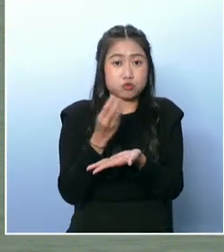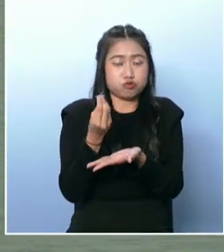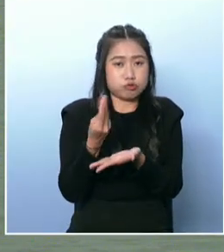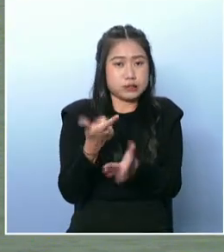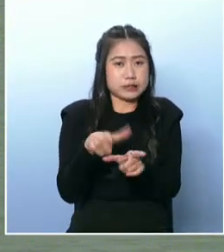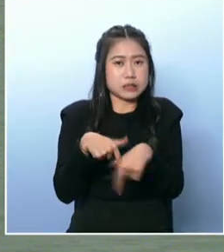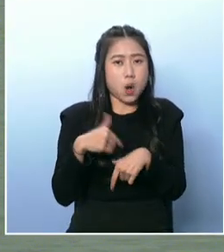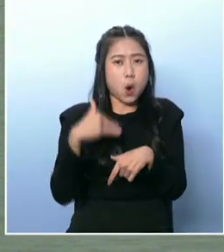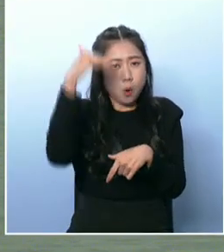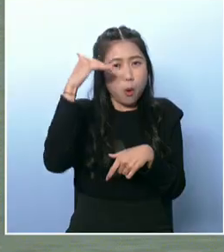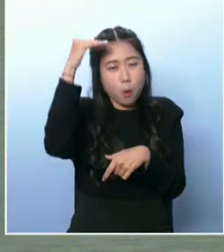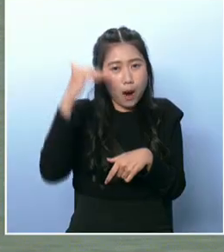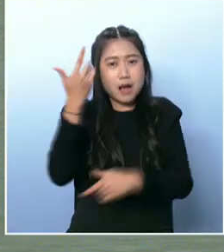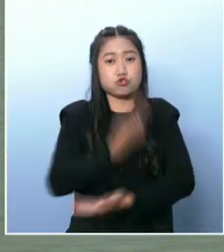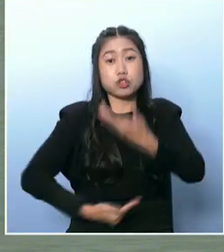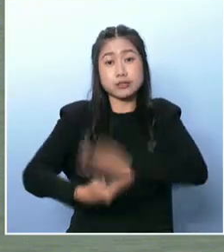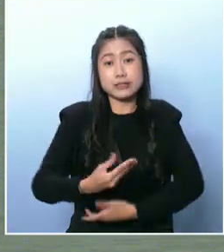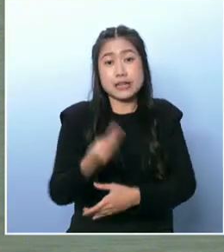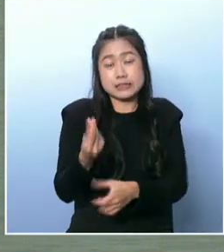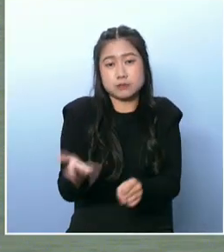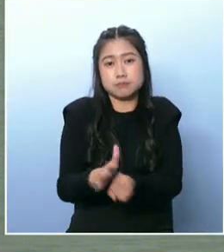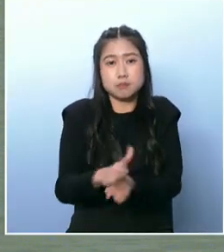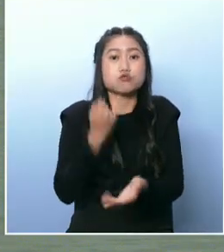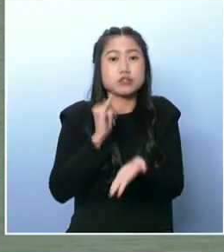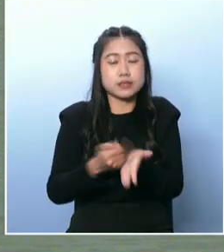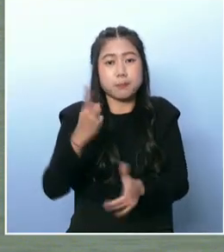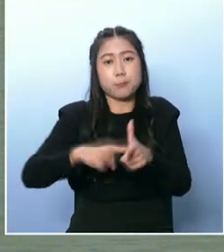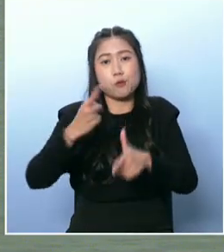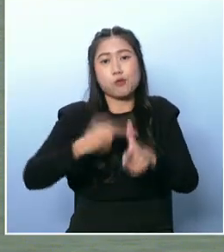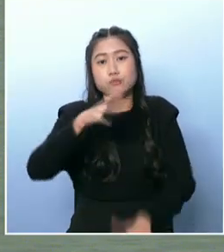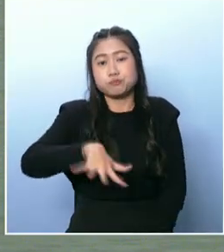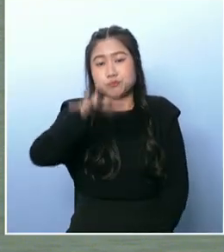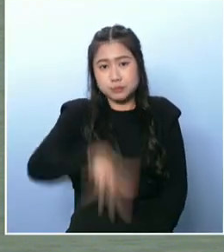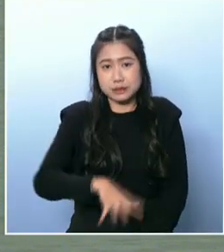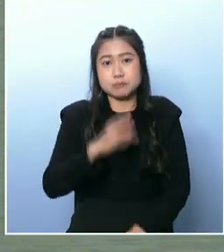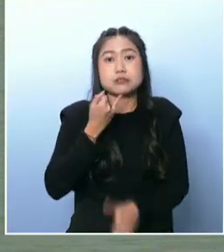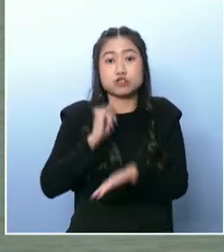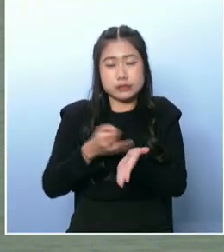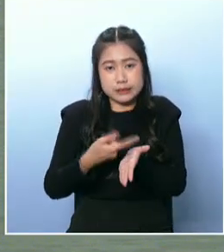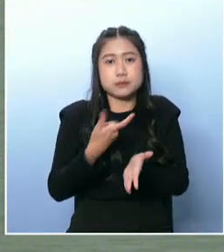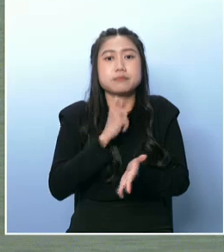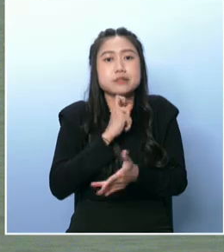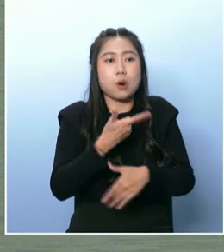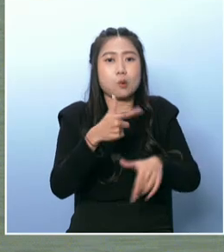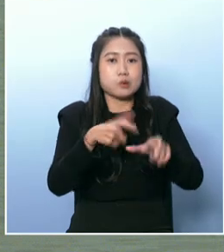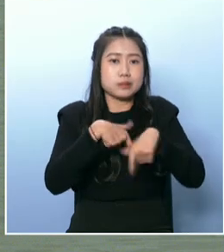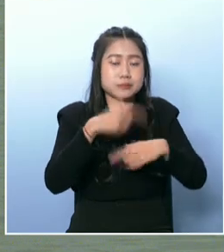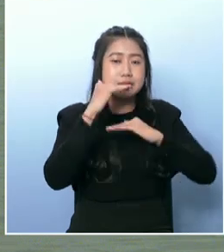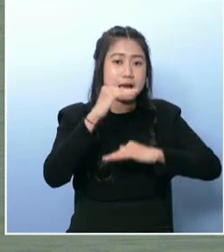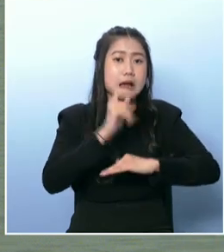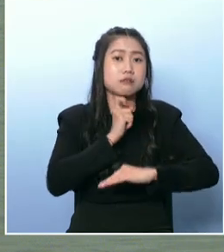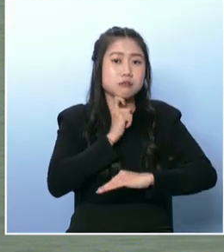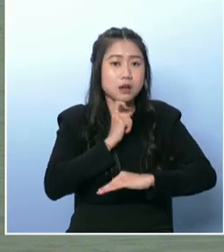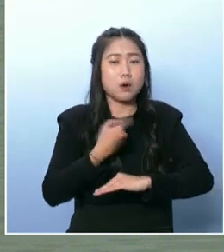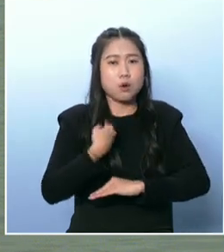Even for scheme on providing subsidy for higher disability allowance recipients in paid employment to hire carers, there is a